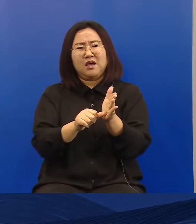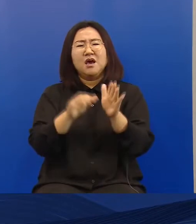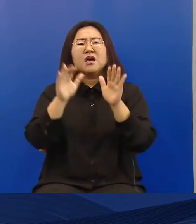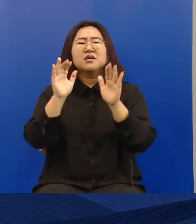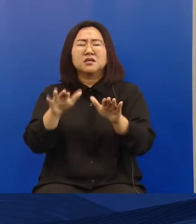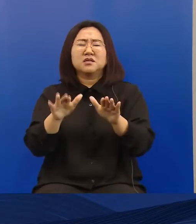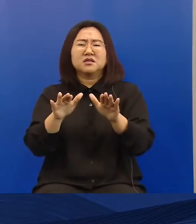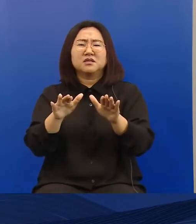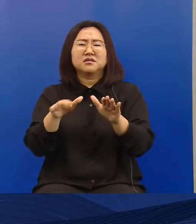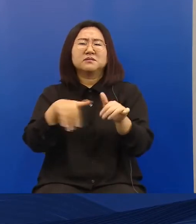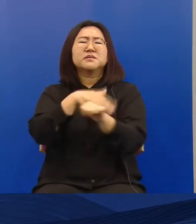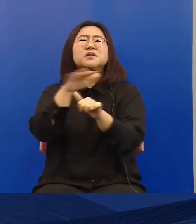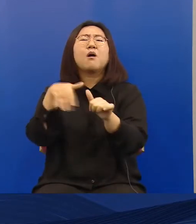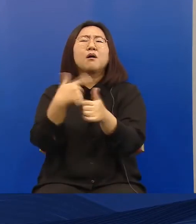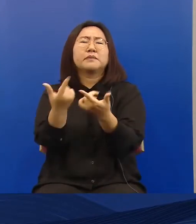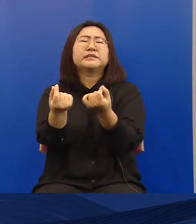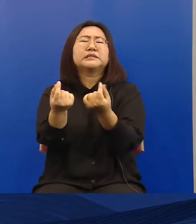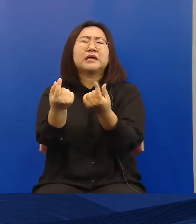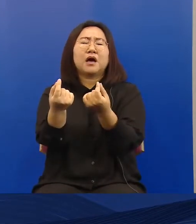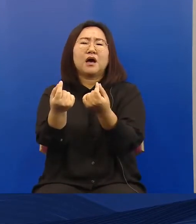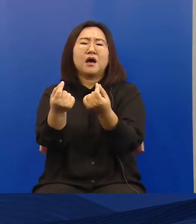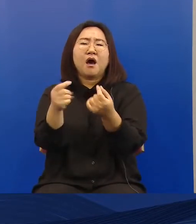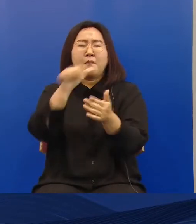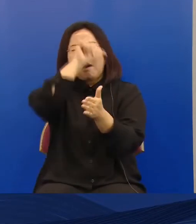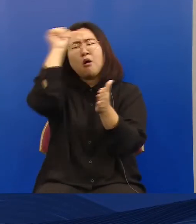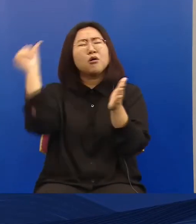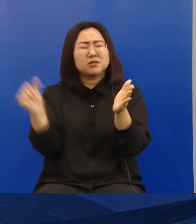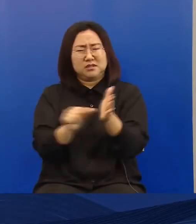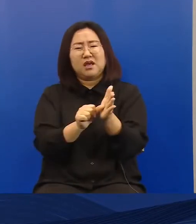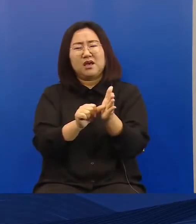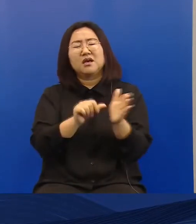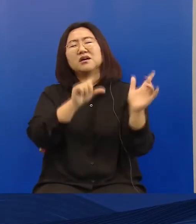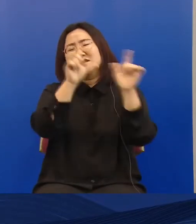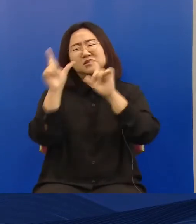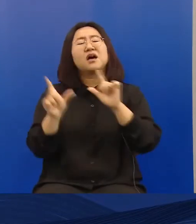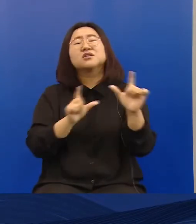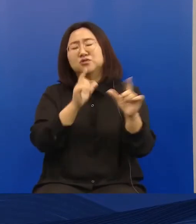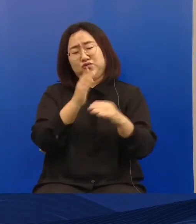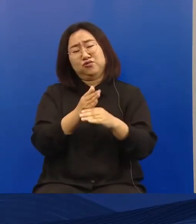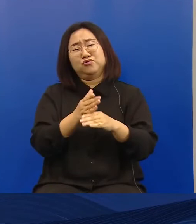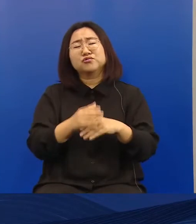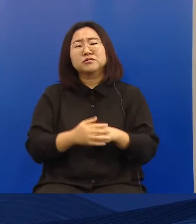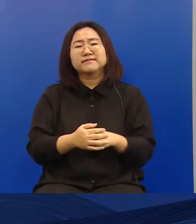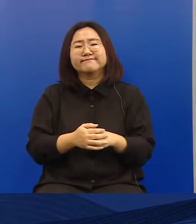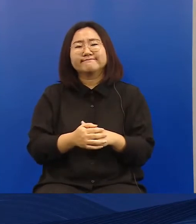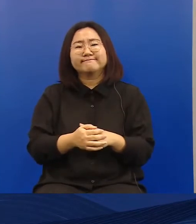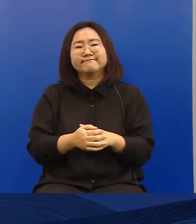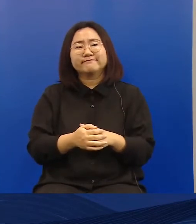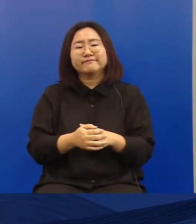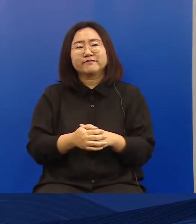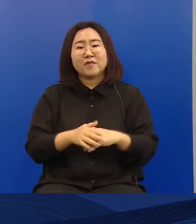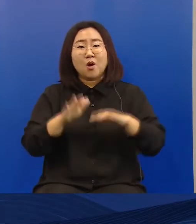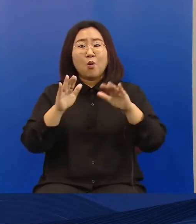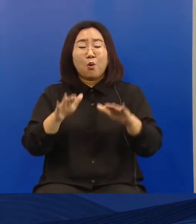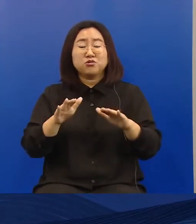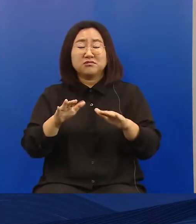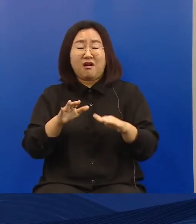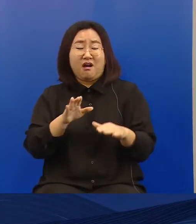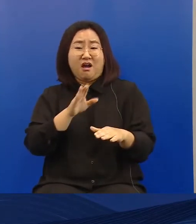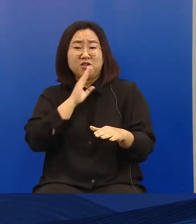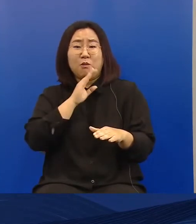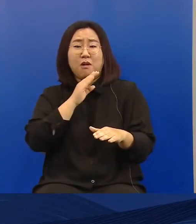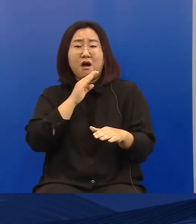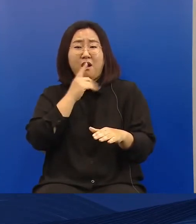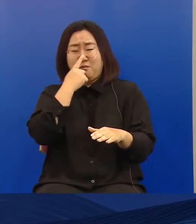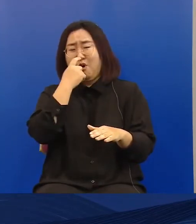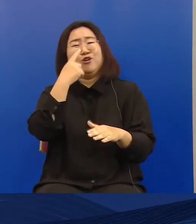with hearing loss experience such circumstances in their entire